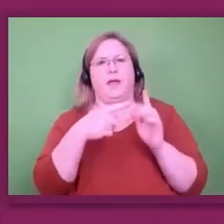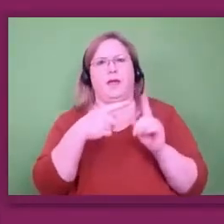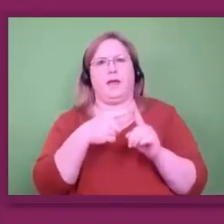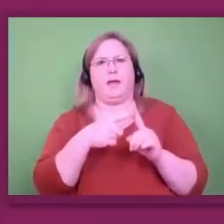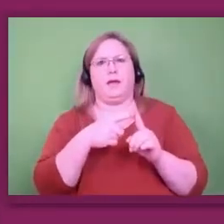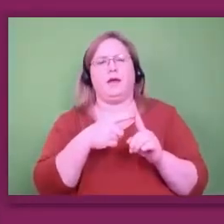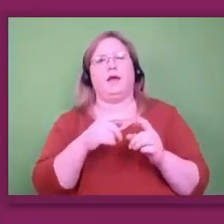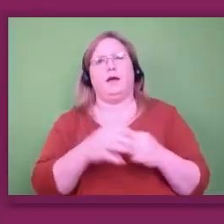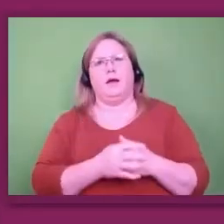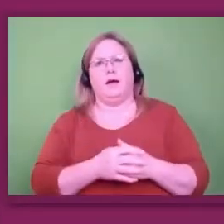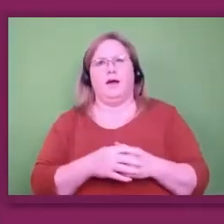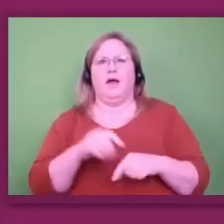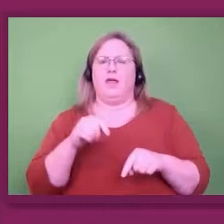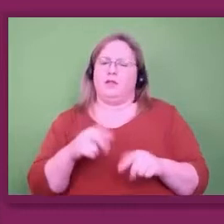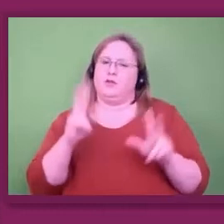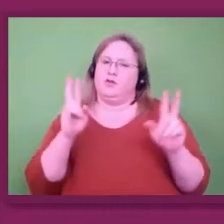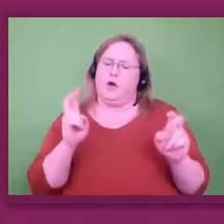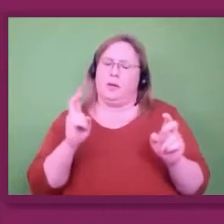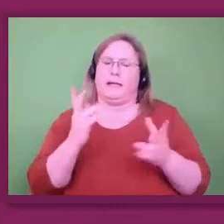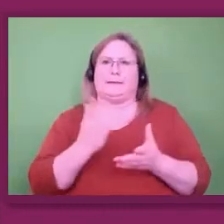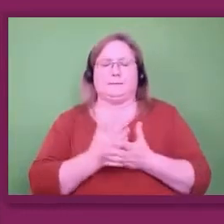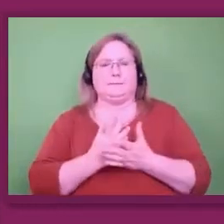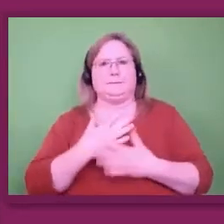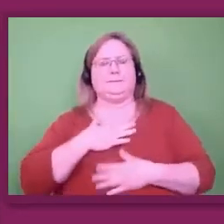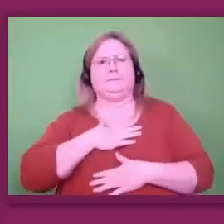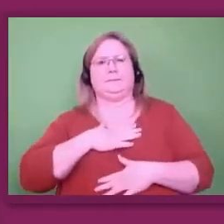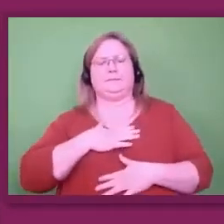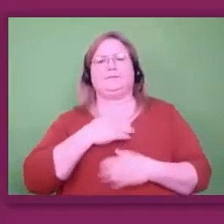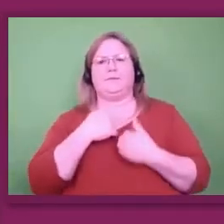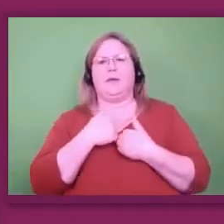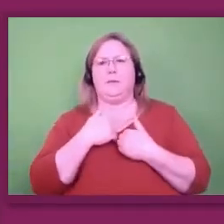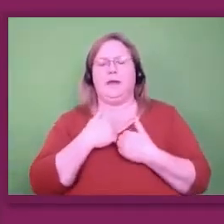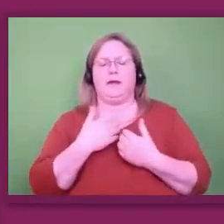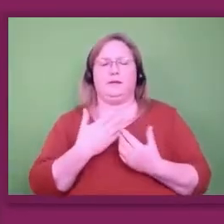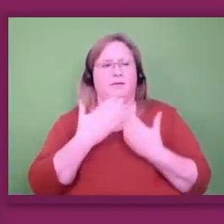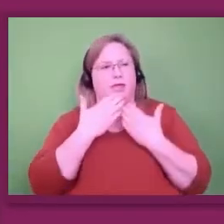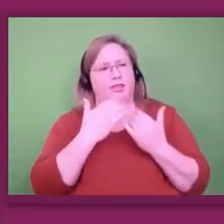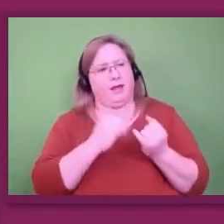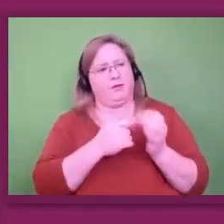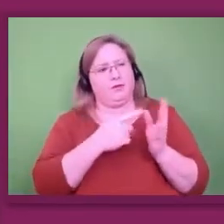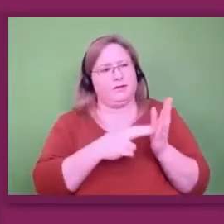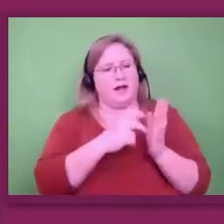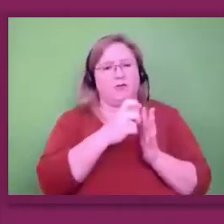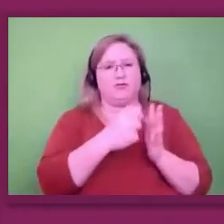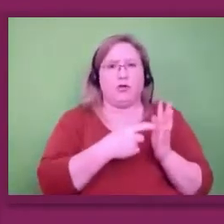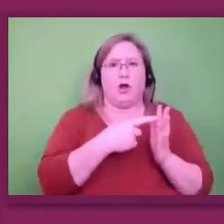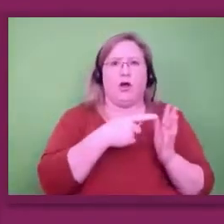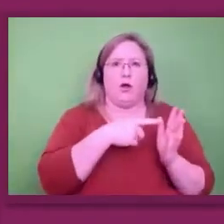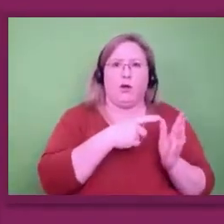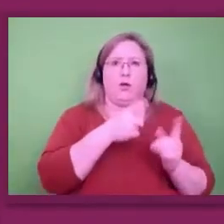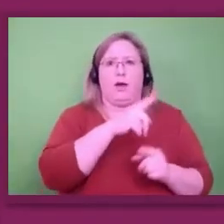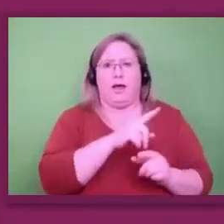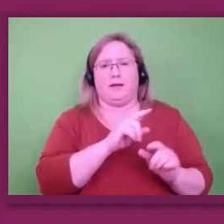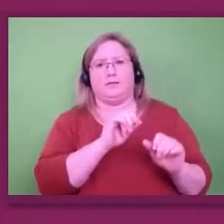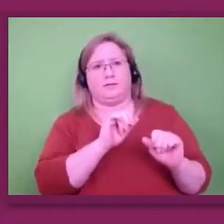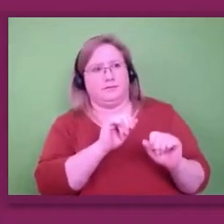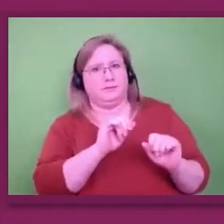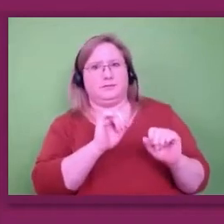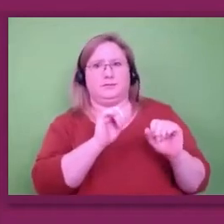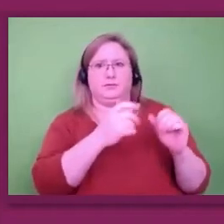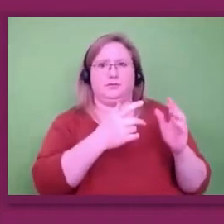This is a topic that's very, very close to my heart. And thank you, Sandra and Tanika, for the grand work that you guys are doing.